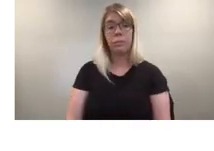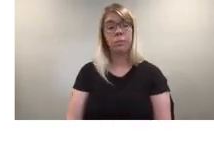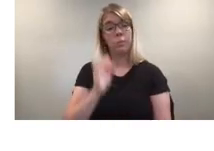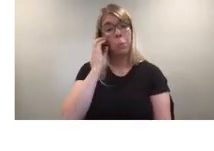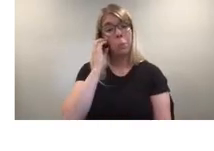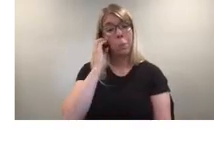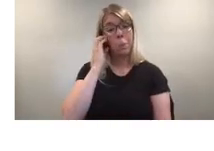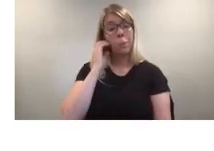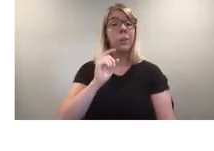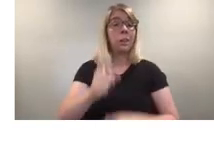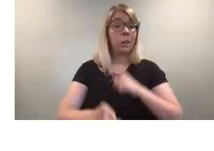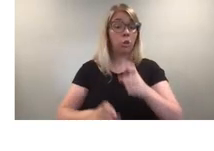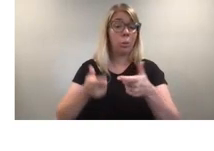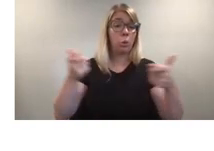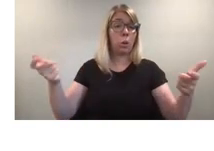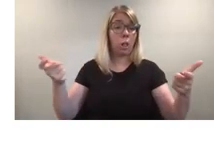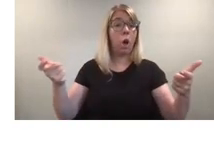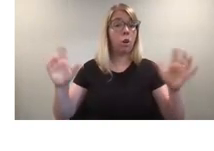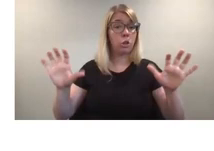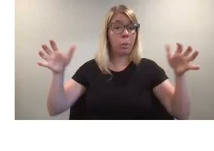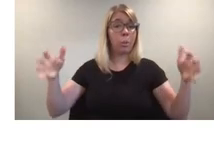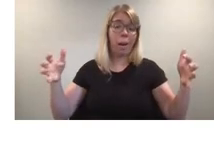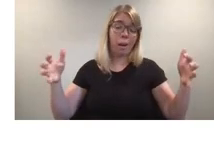Contributing to a larger body of knowledge.